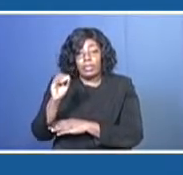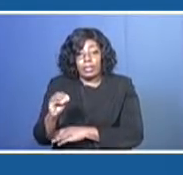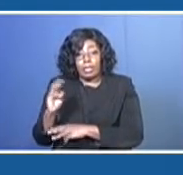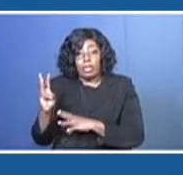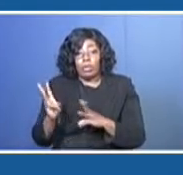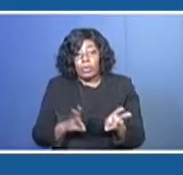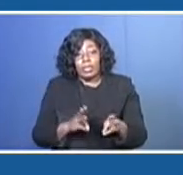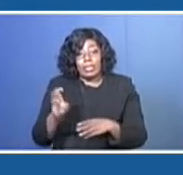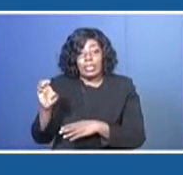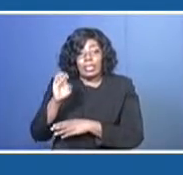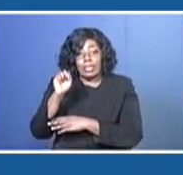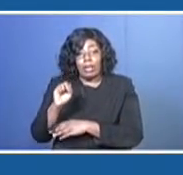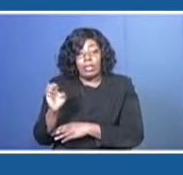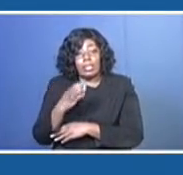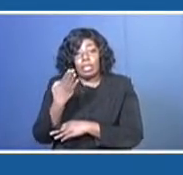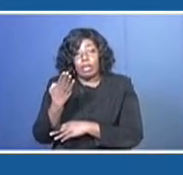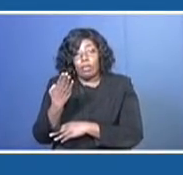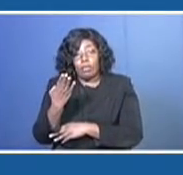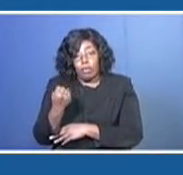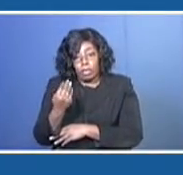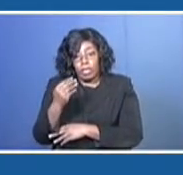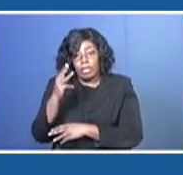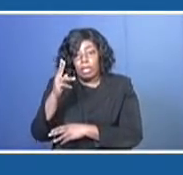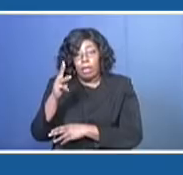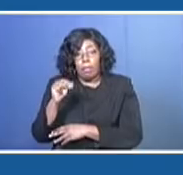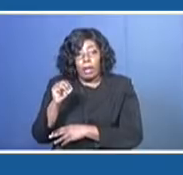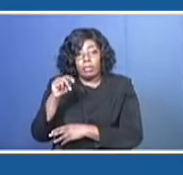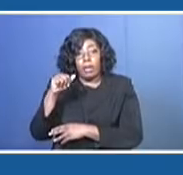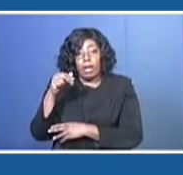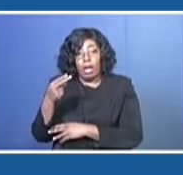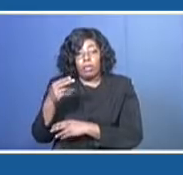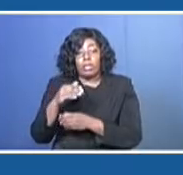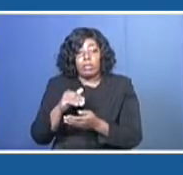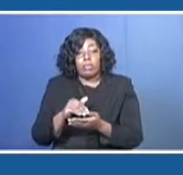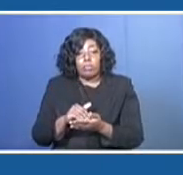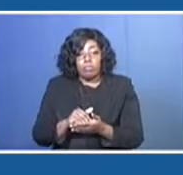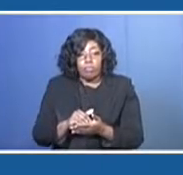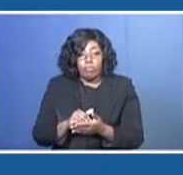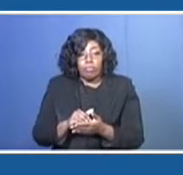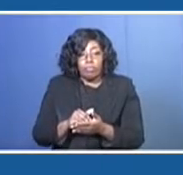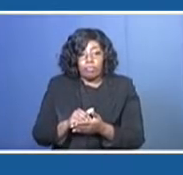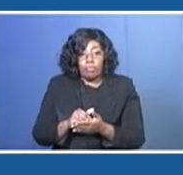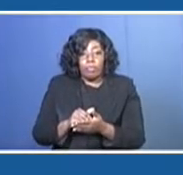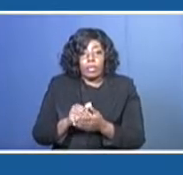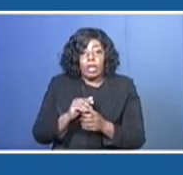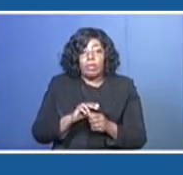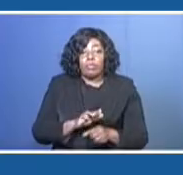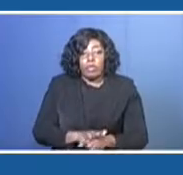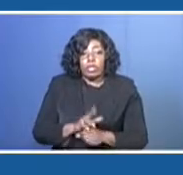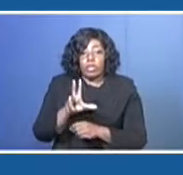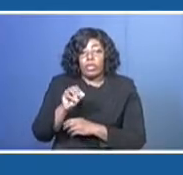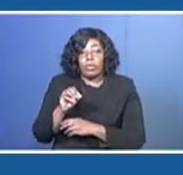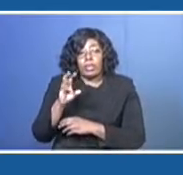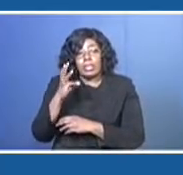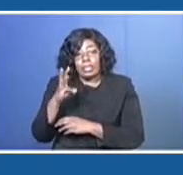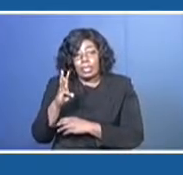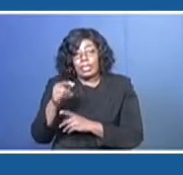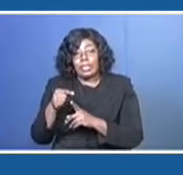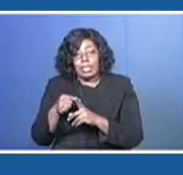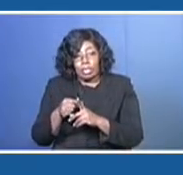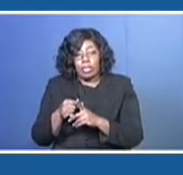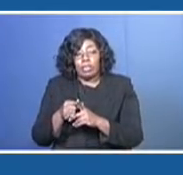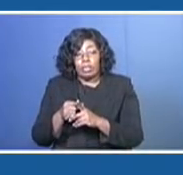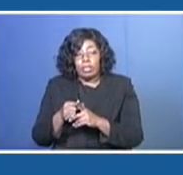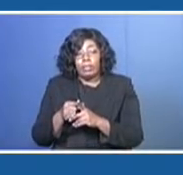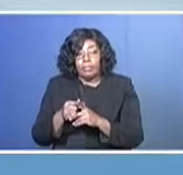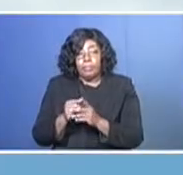are out of the east-southeast at 14 miles per hour. Barometric pressure 1,020.7 millibars. That's 30.16 inches. And the